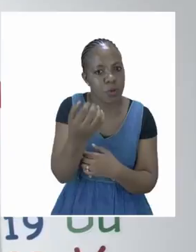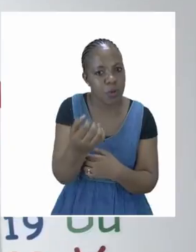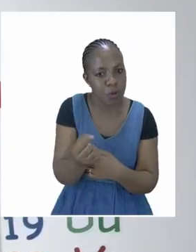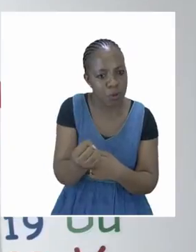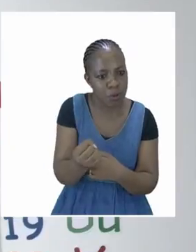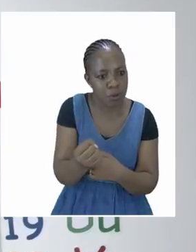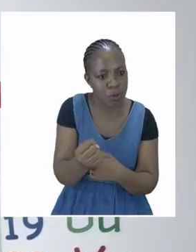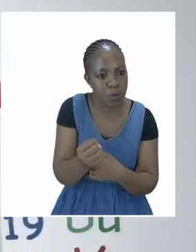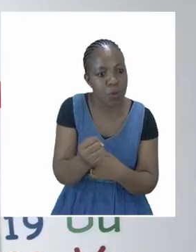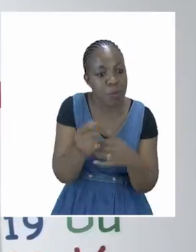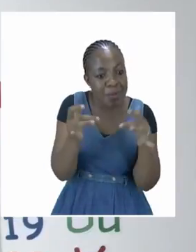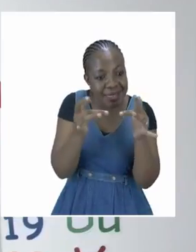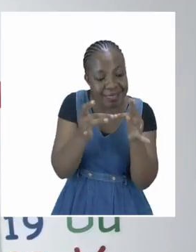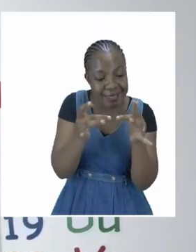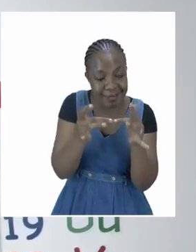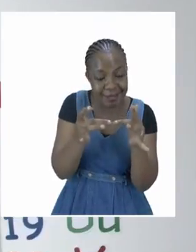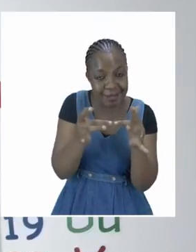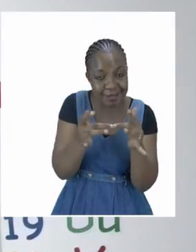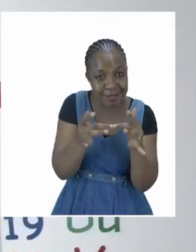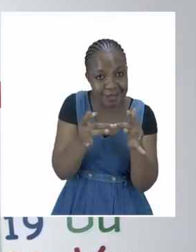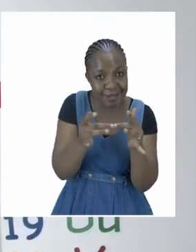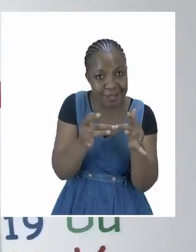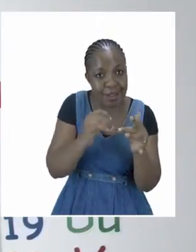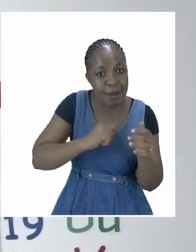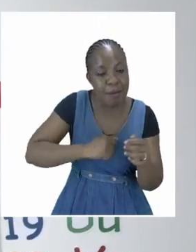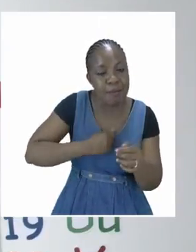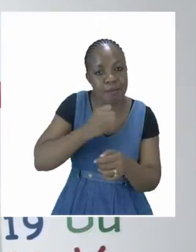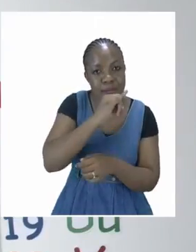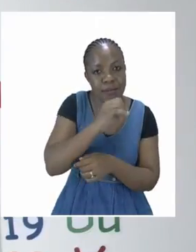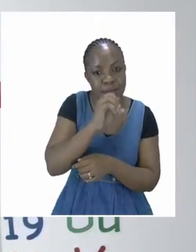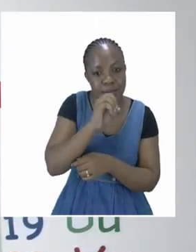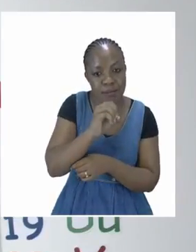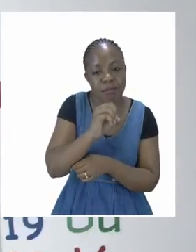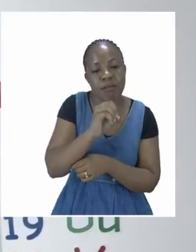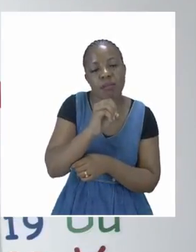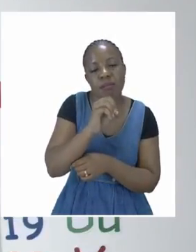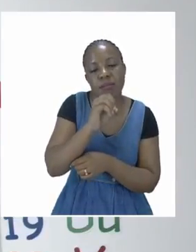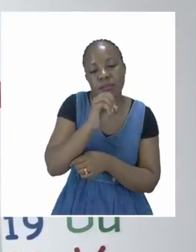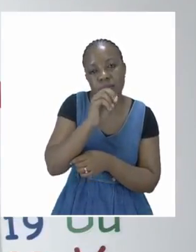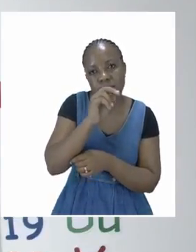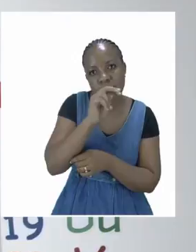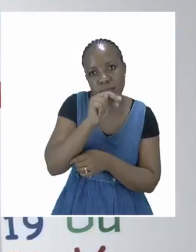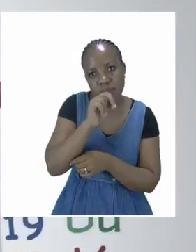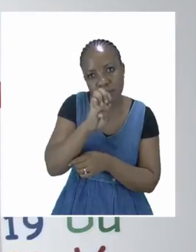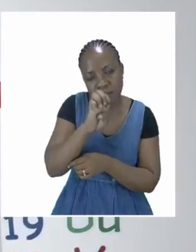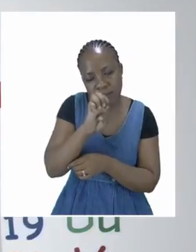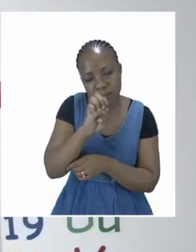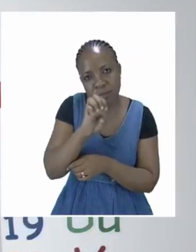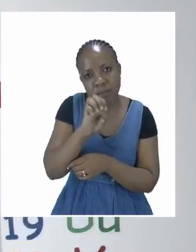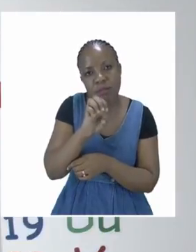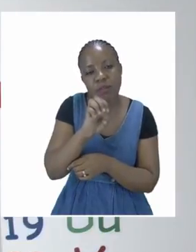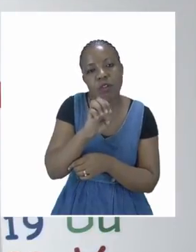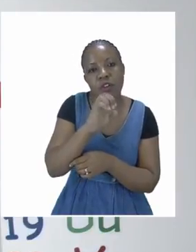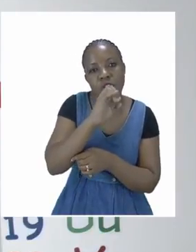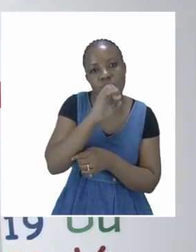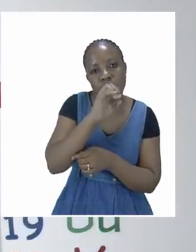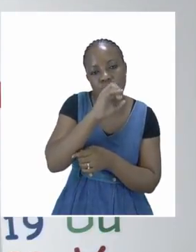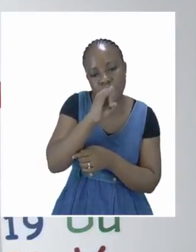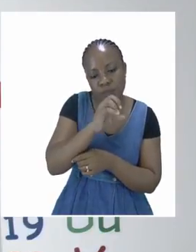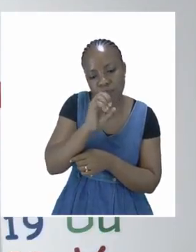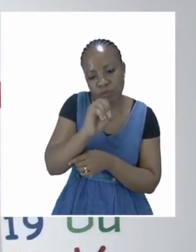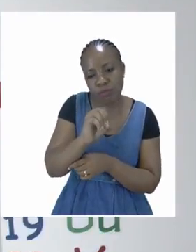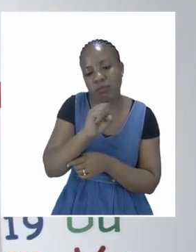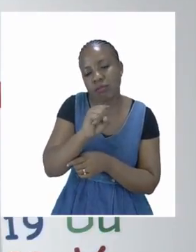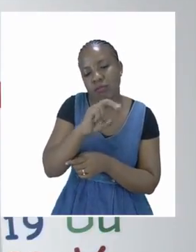our online platforms, MyZone and Zoshi Facebook pages, and in addition,